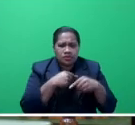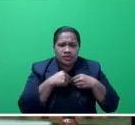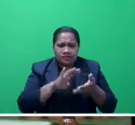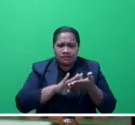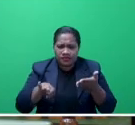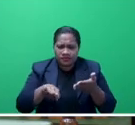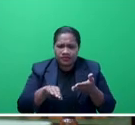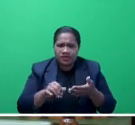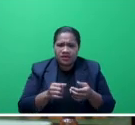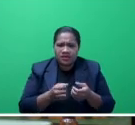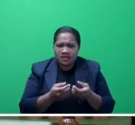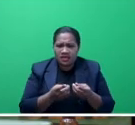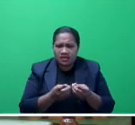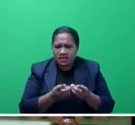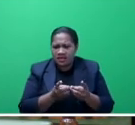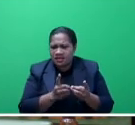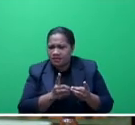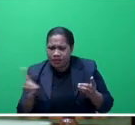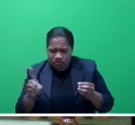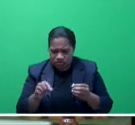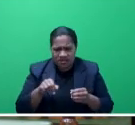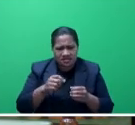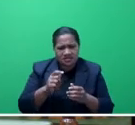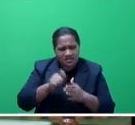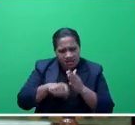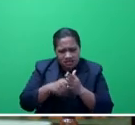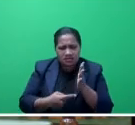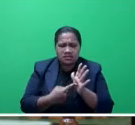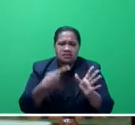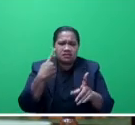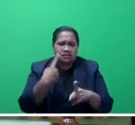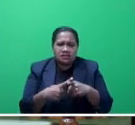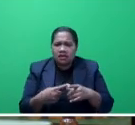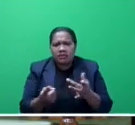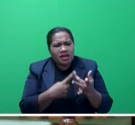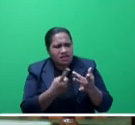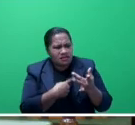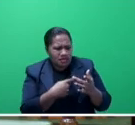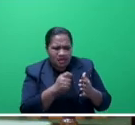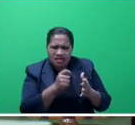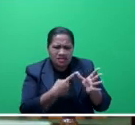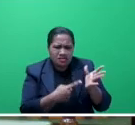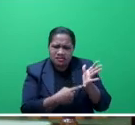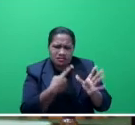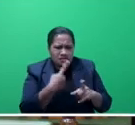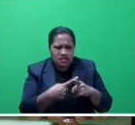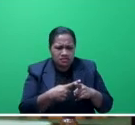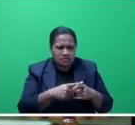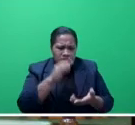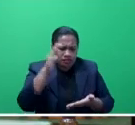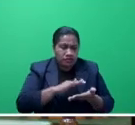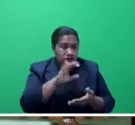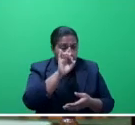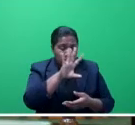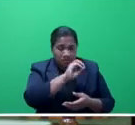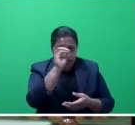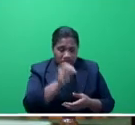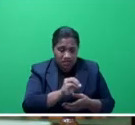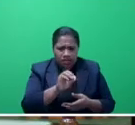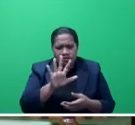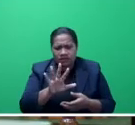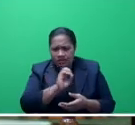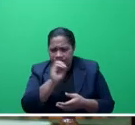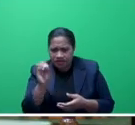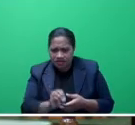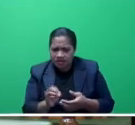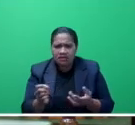to $100. ECAL was cut from 10% to 5%. And the threshold increased from $1.25 million to